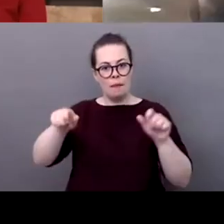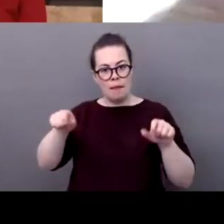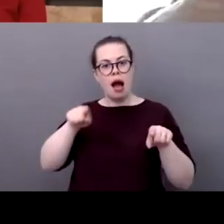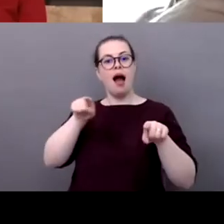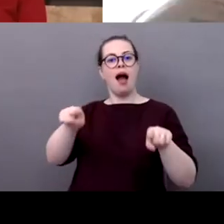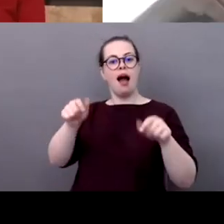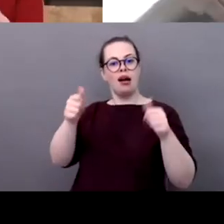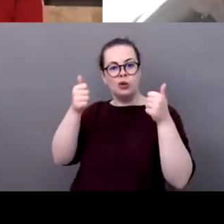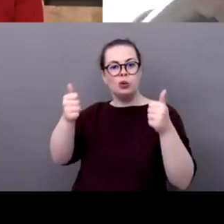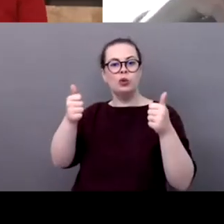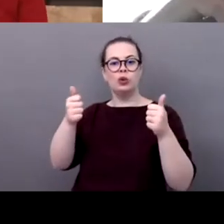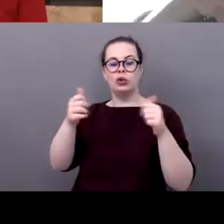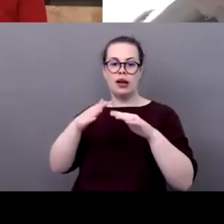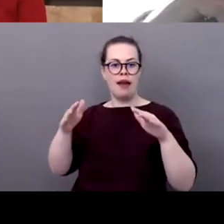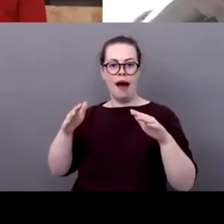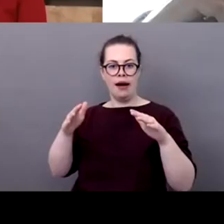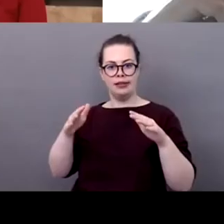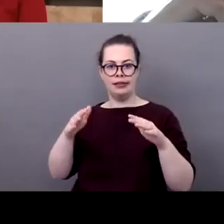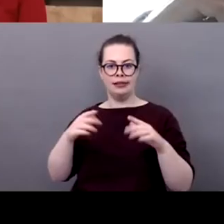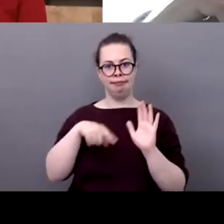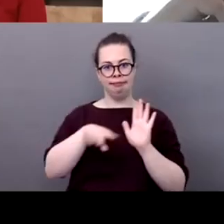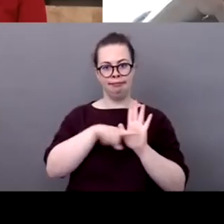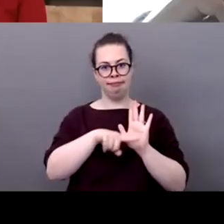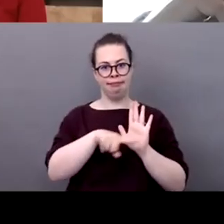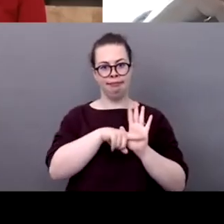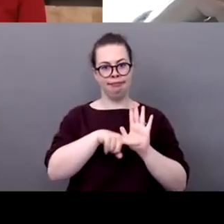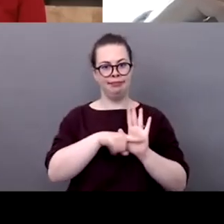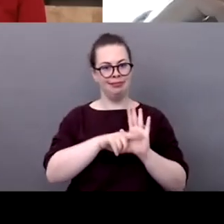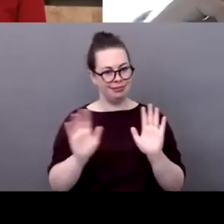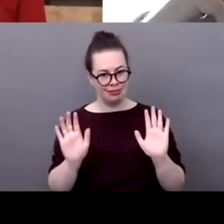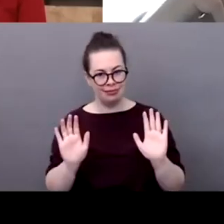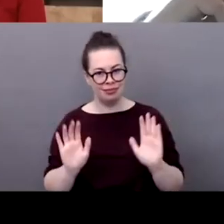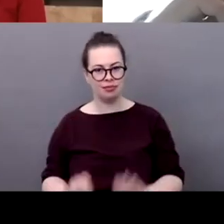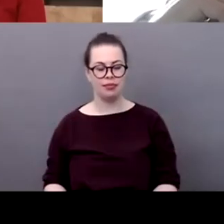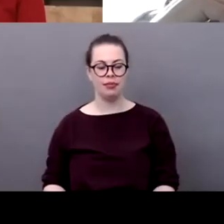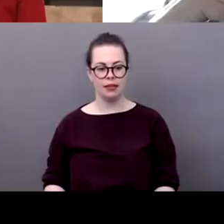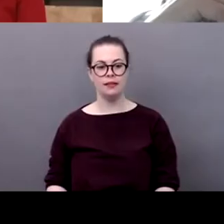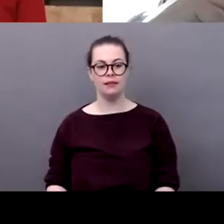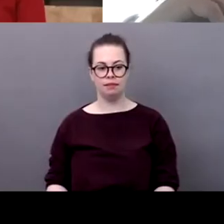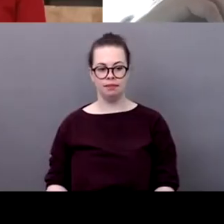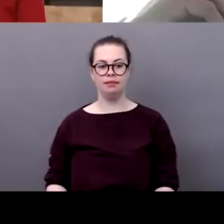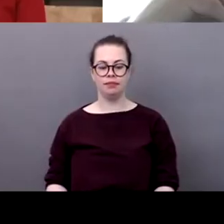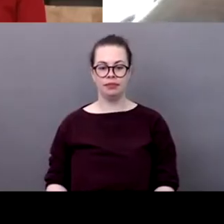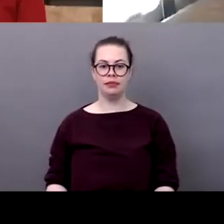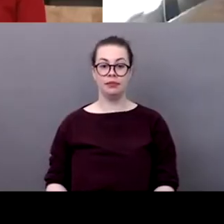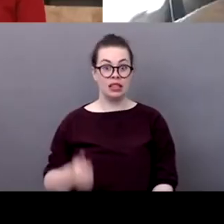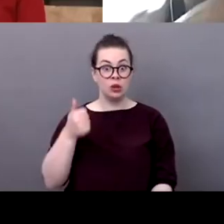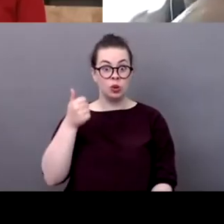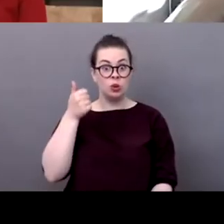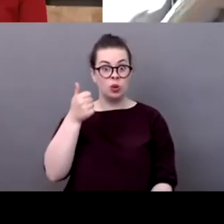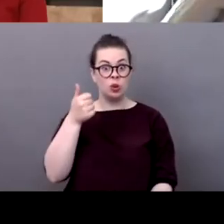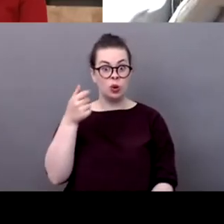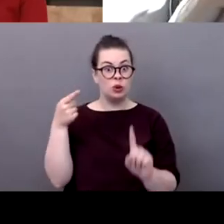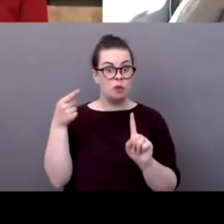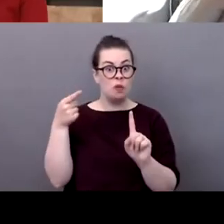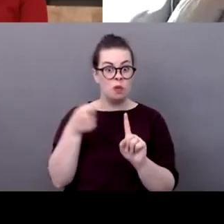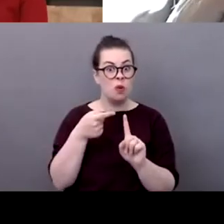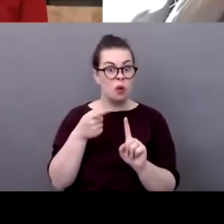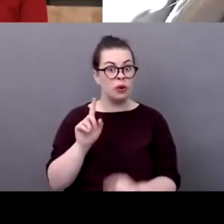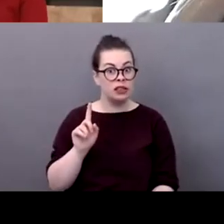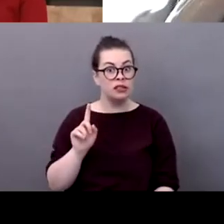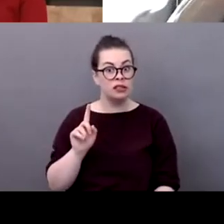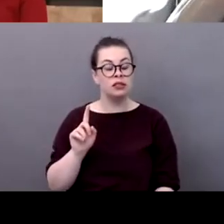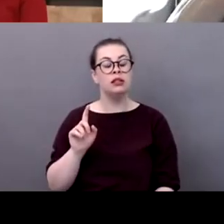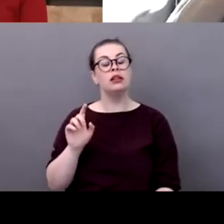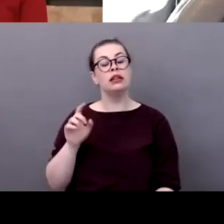That's a very good point. There was actually a question about that in the Q&A section. What can we do? I was thinking about